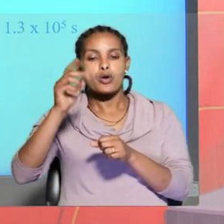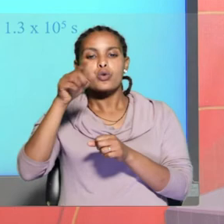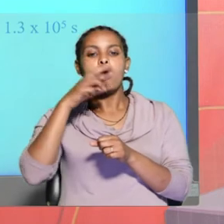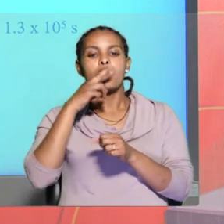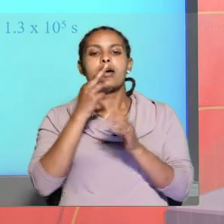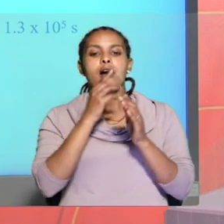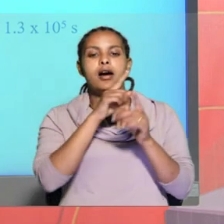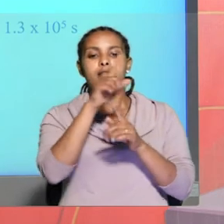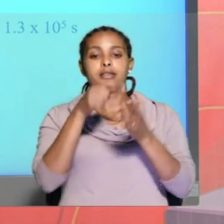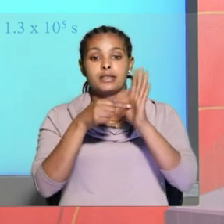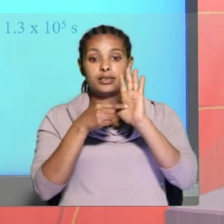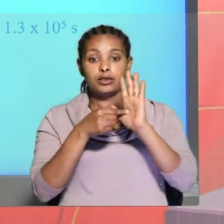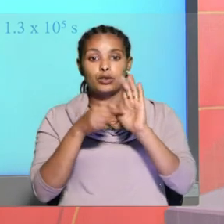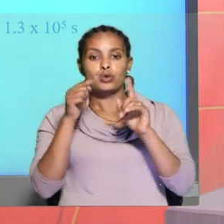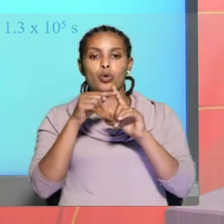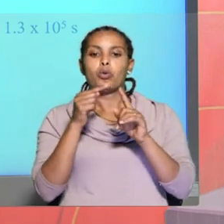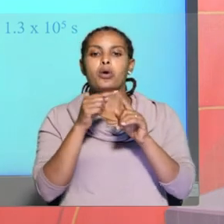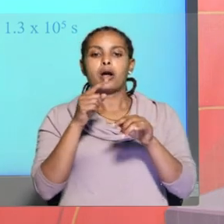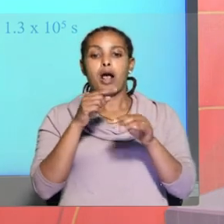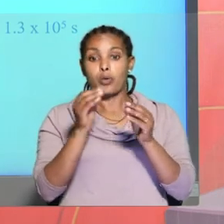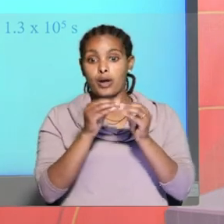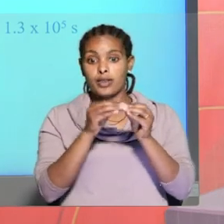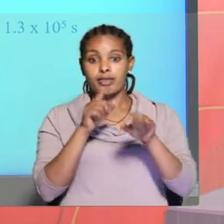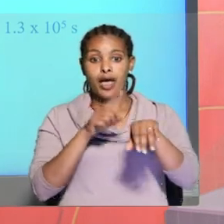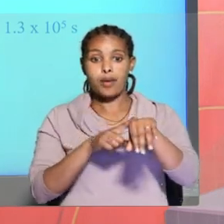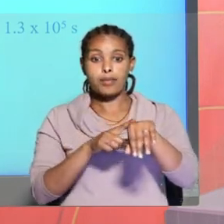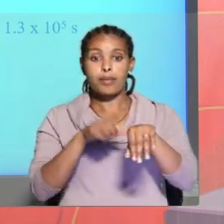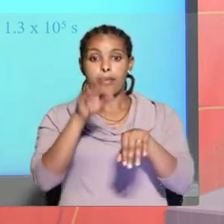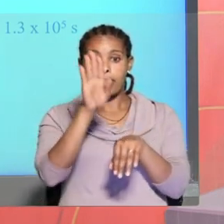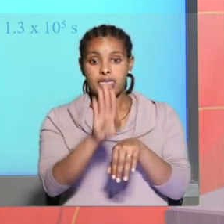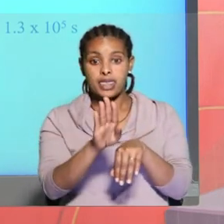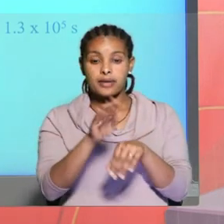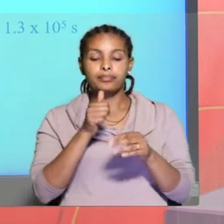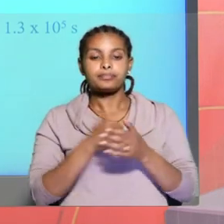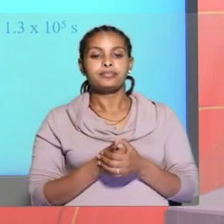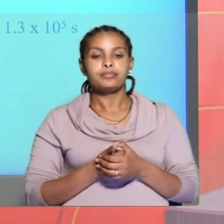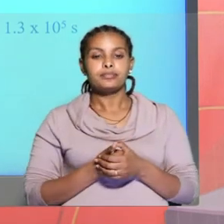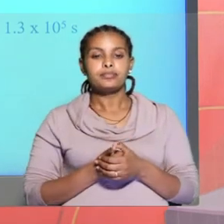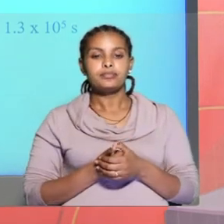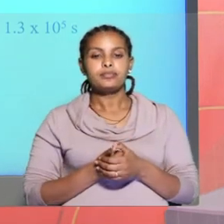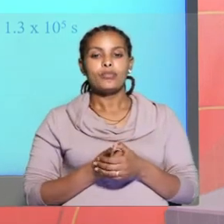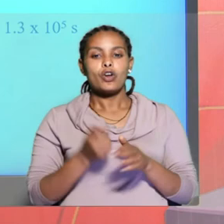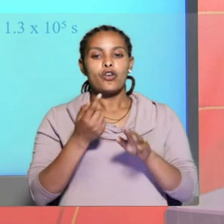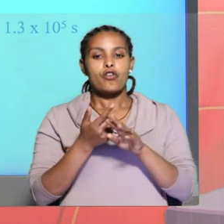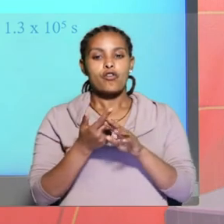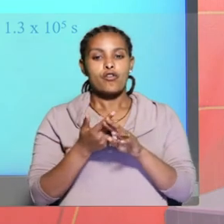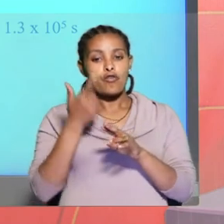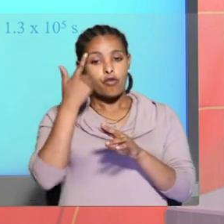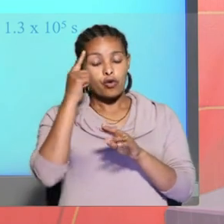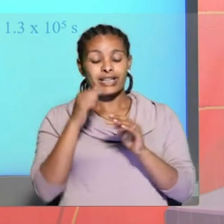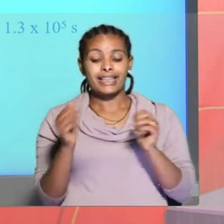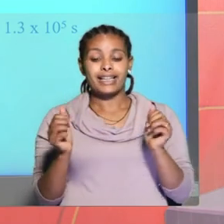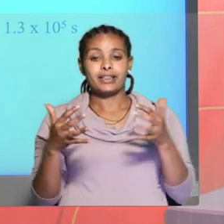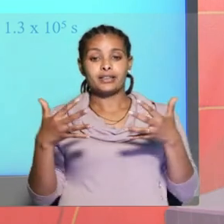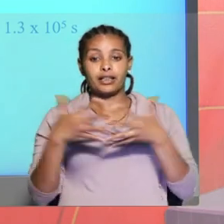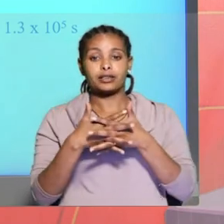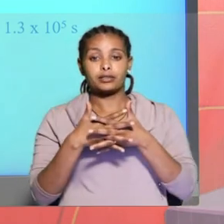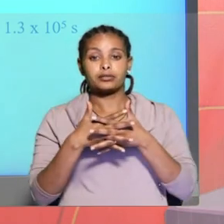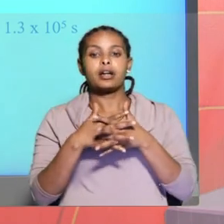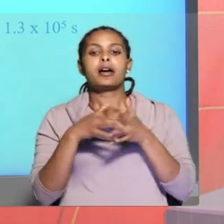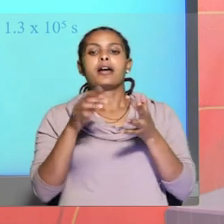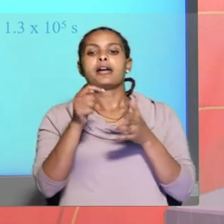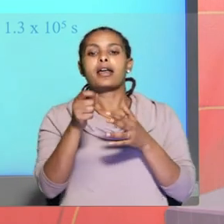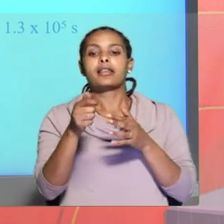asked to calculate time b from integrated rate